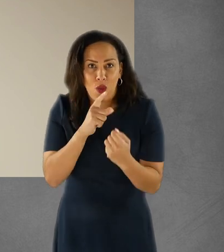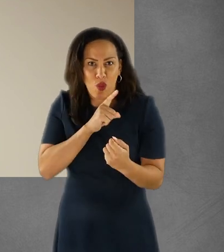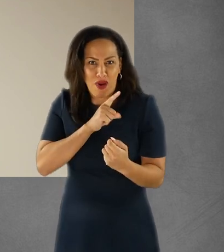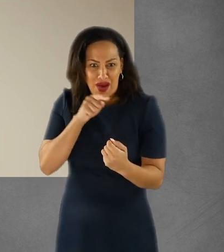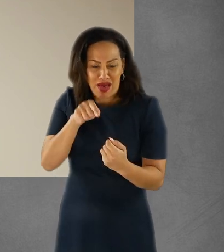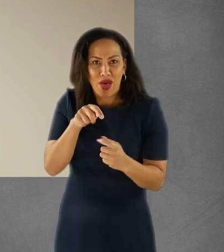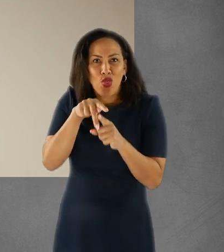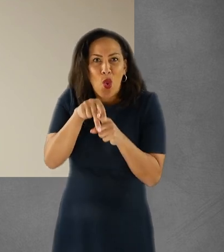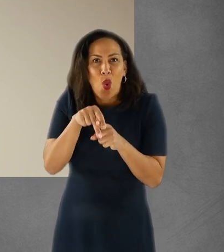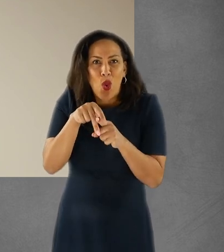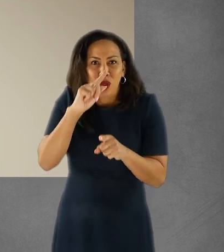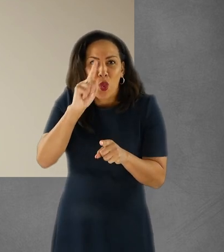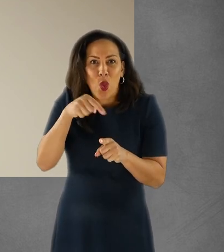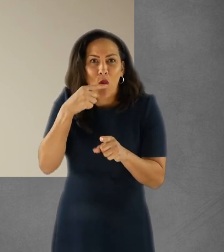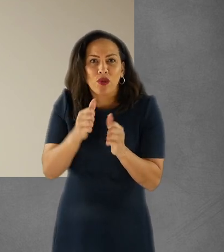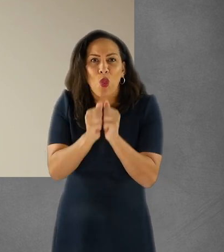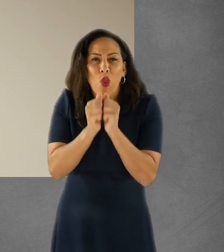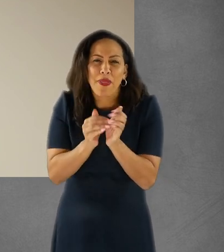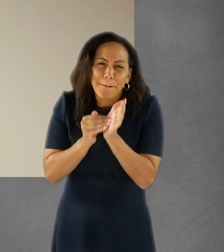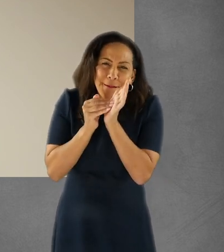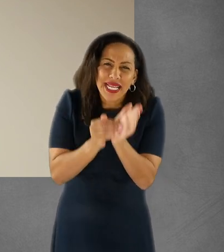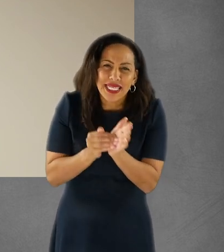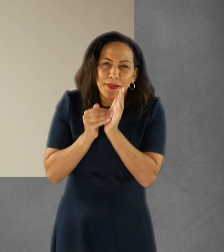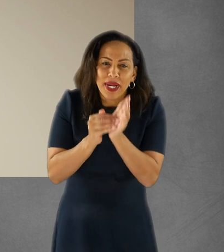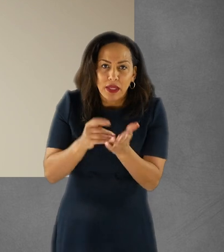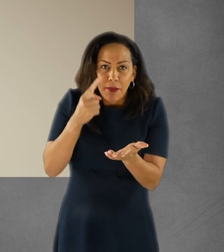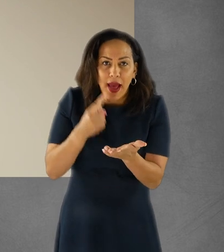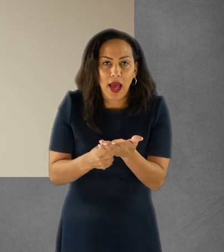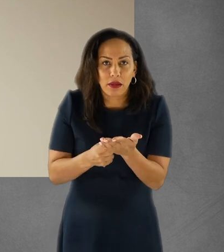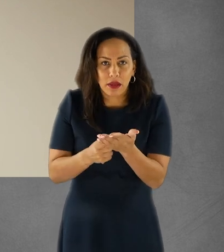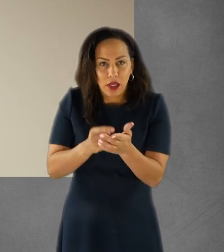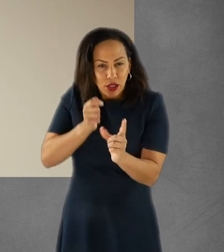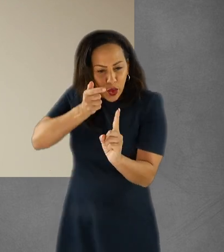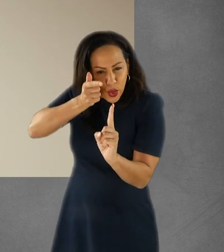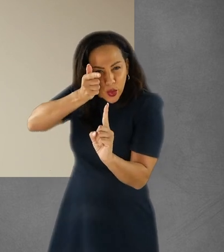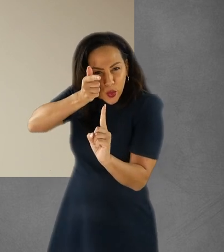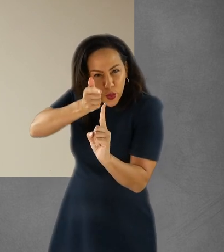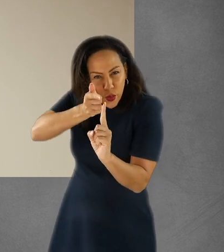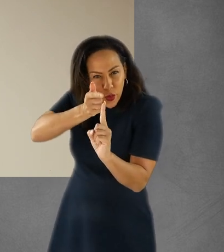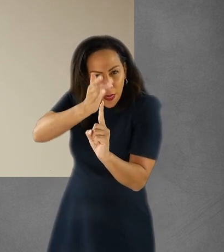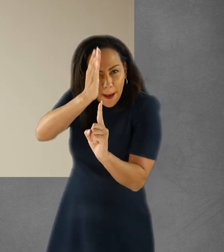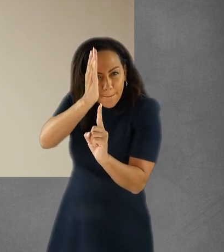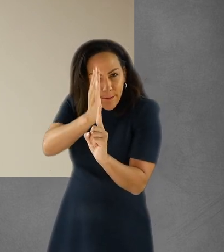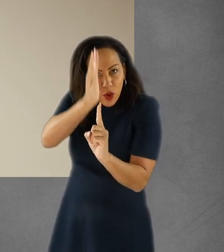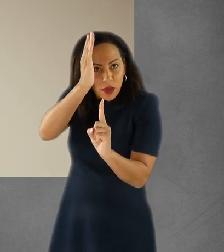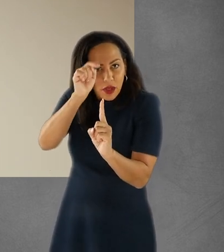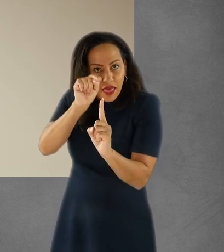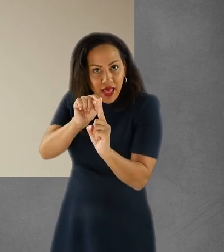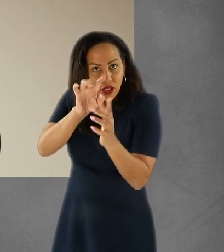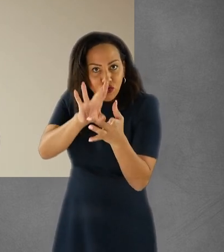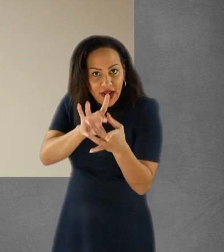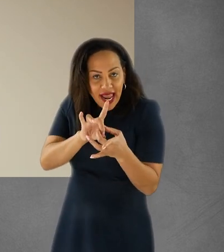very singular moment, it sort of felt to us like it was really related to the body of that particular animal that can only exist within